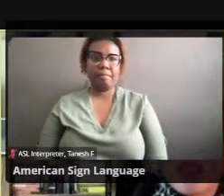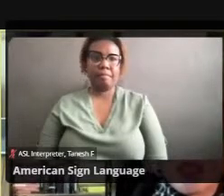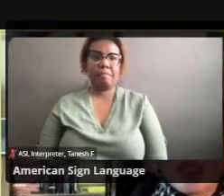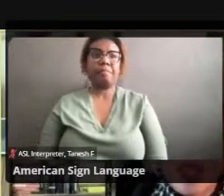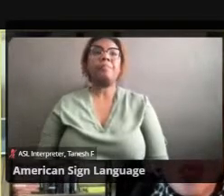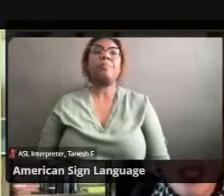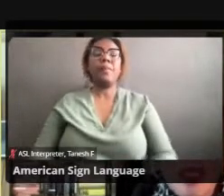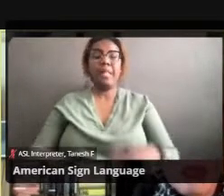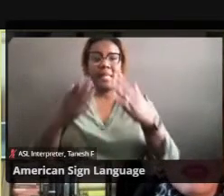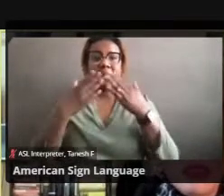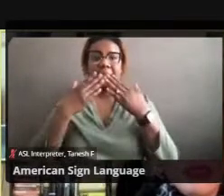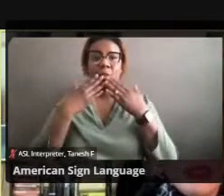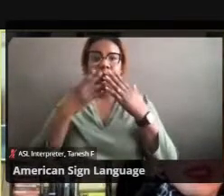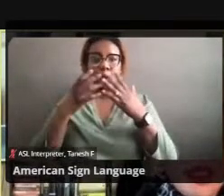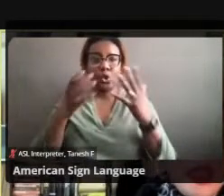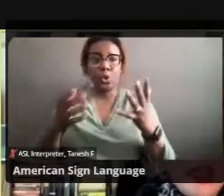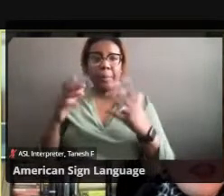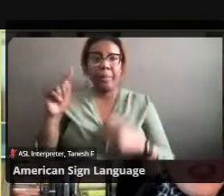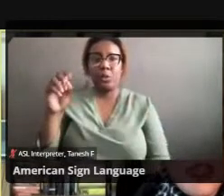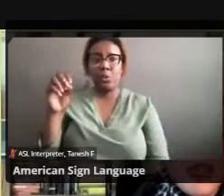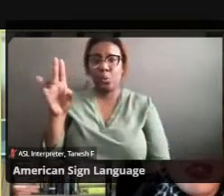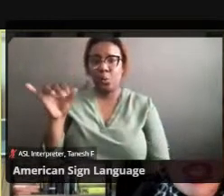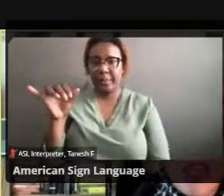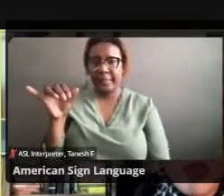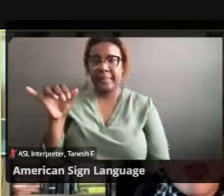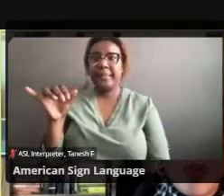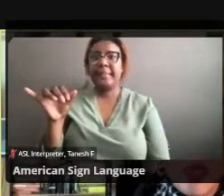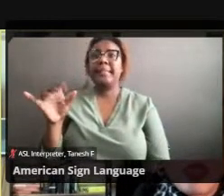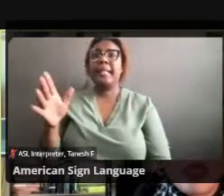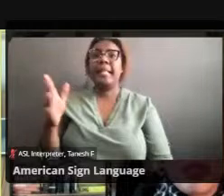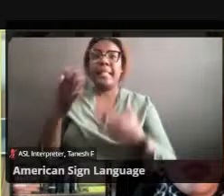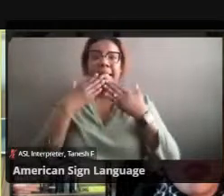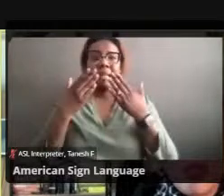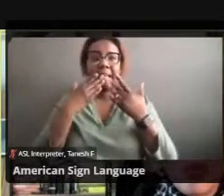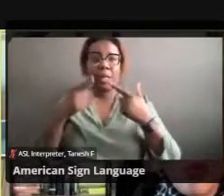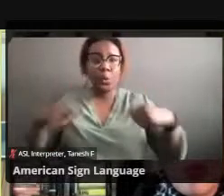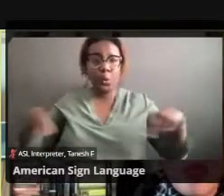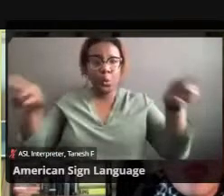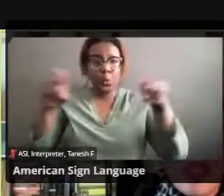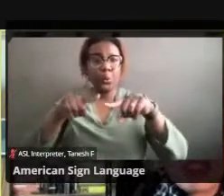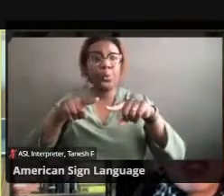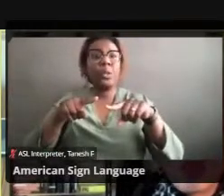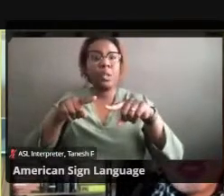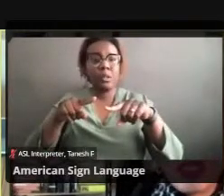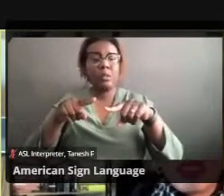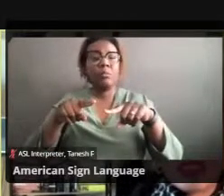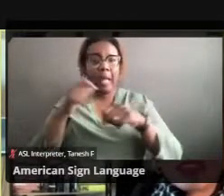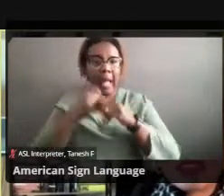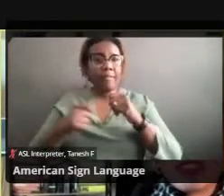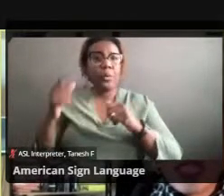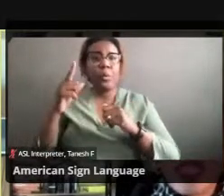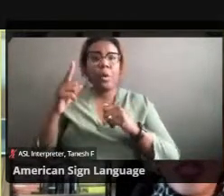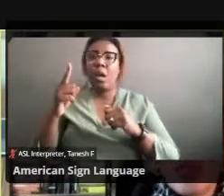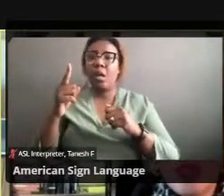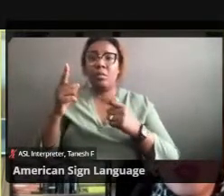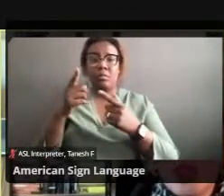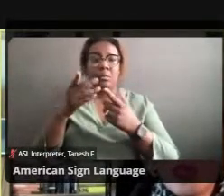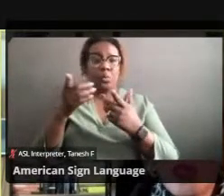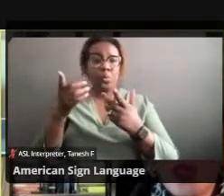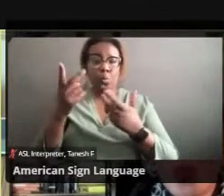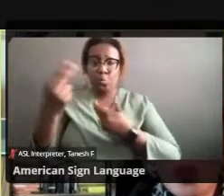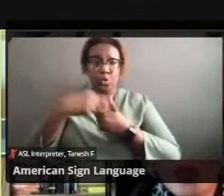Thank you so much, Tony. Thank you to everyone who is joining us